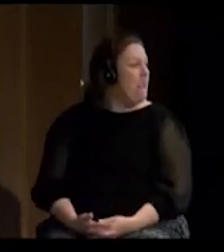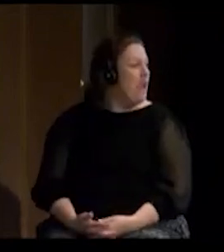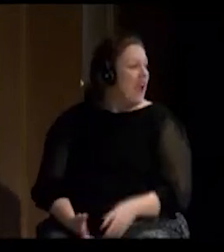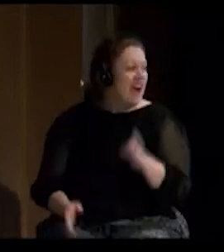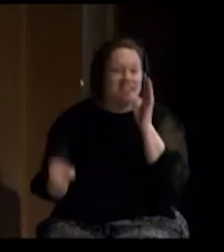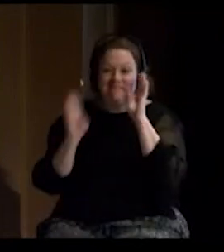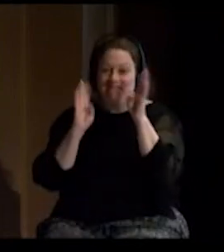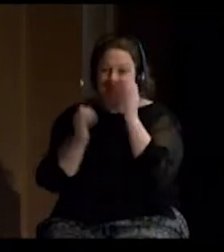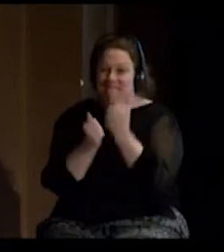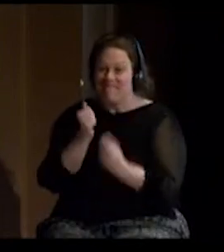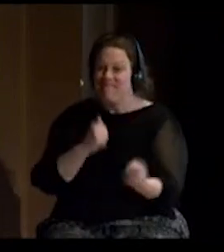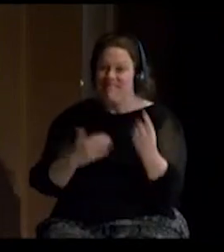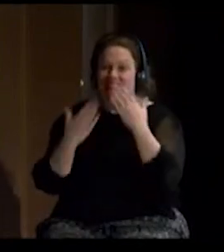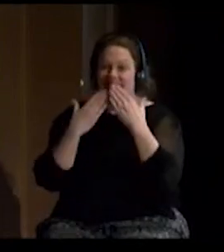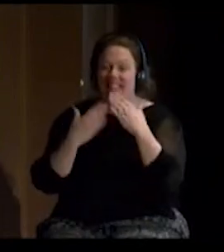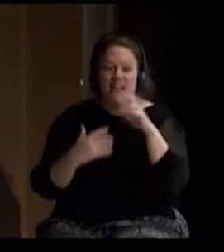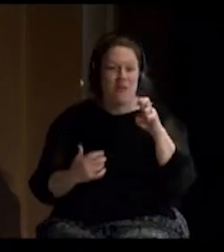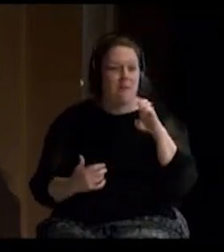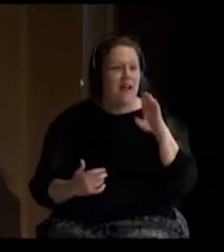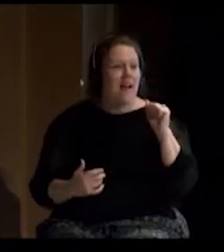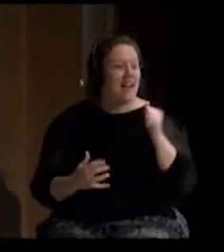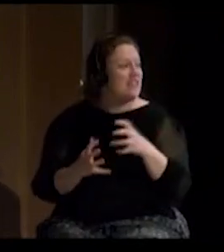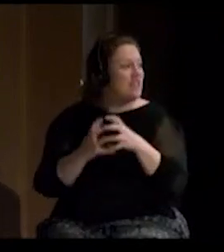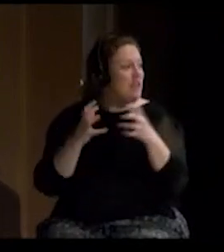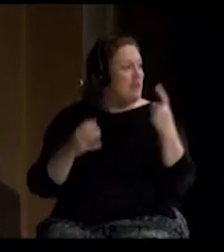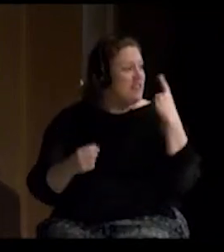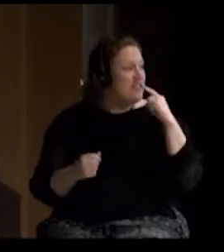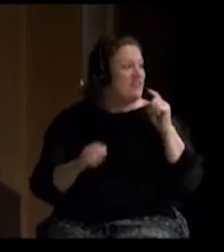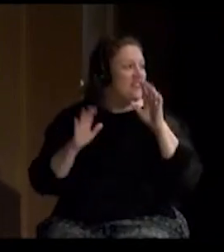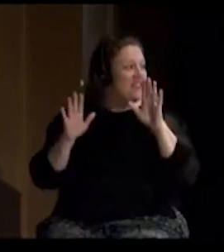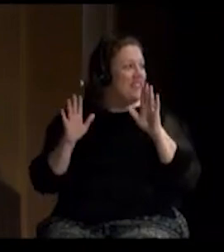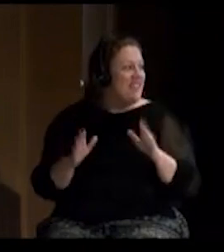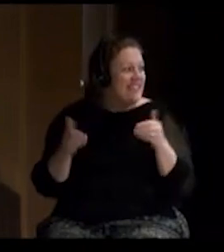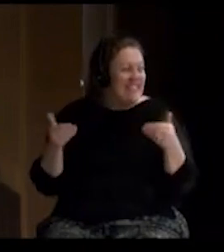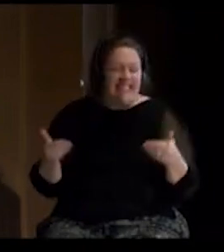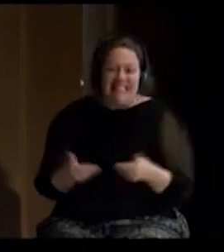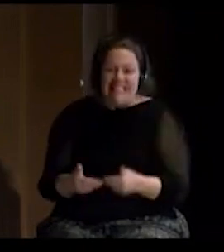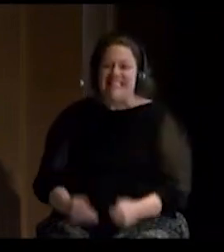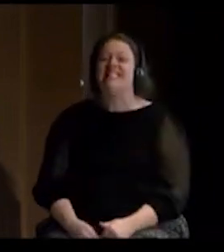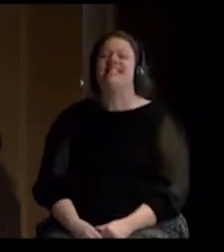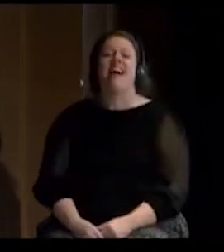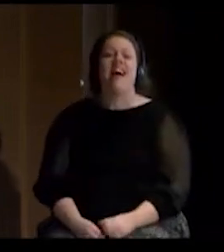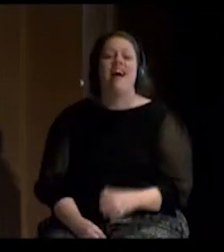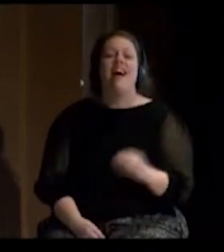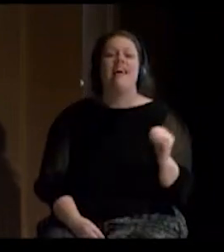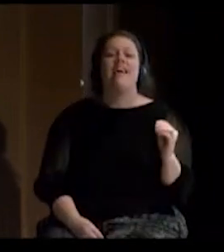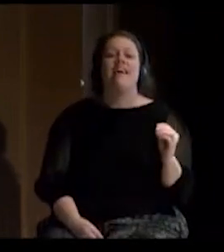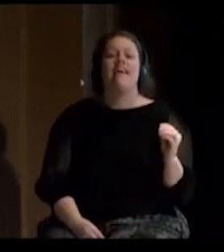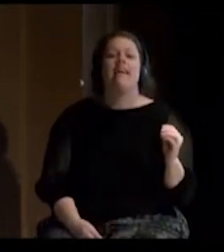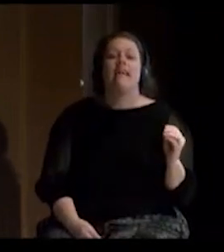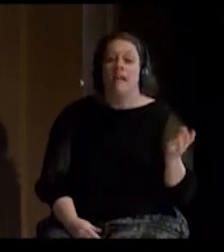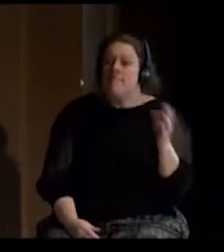Hi, everyone, and thank you, Rebecca, so much for the lovely introduction. And